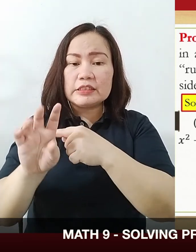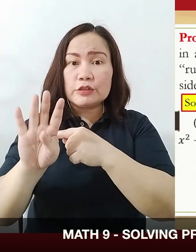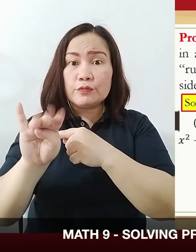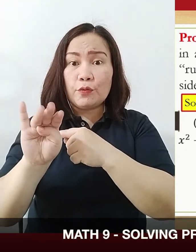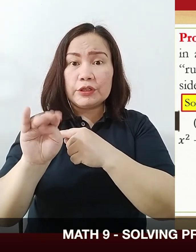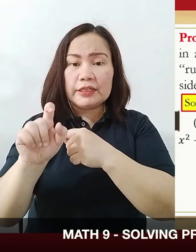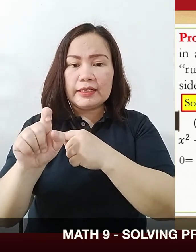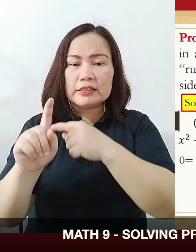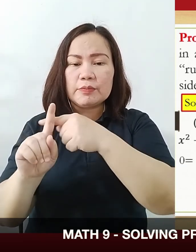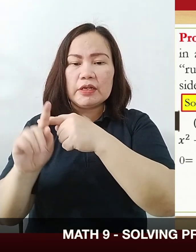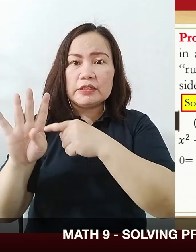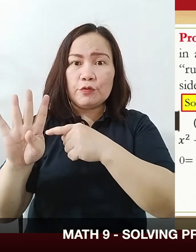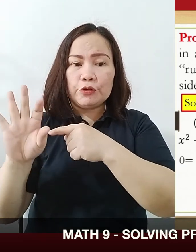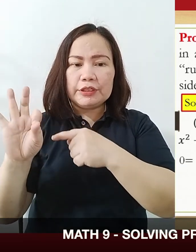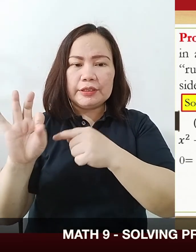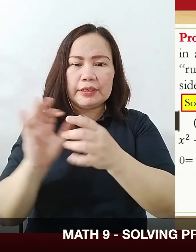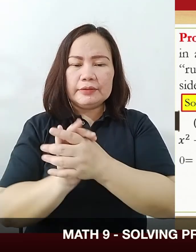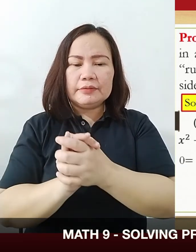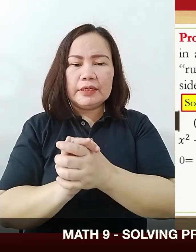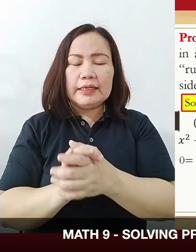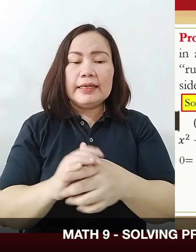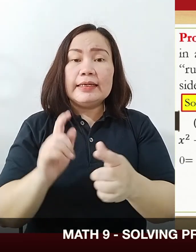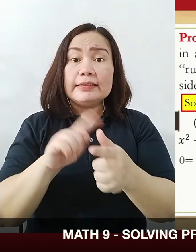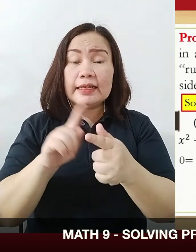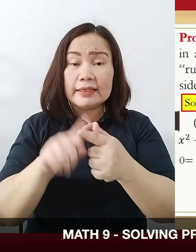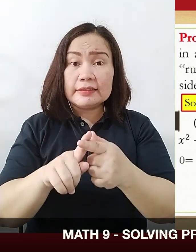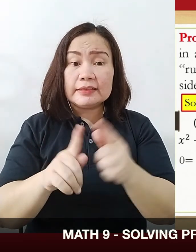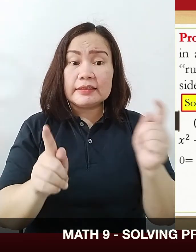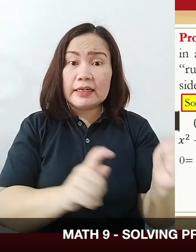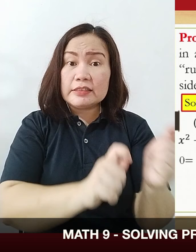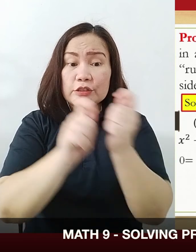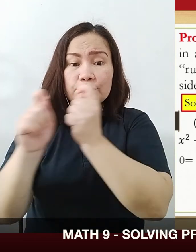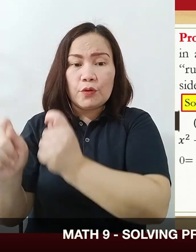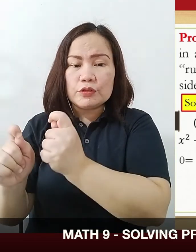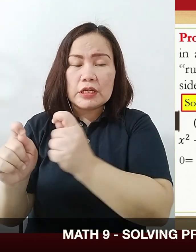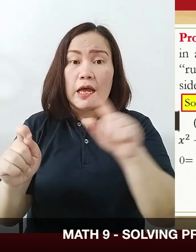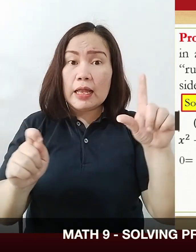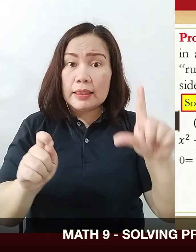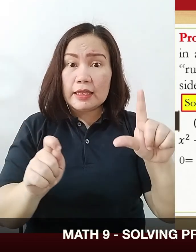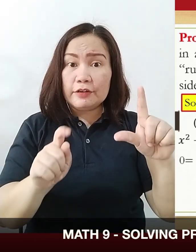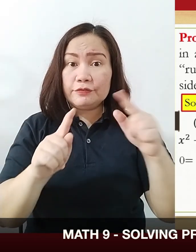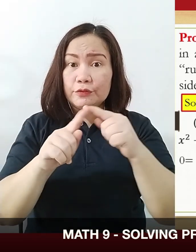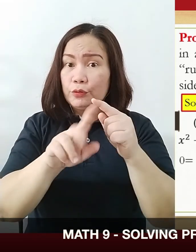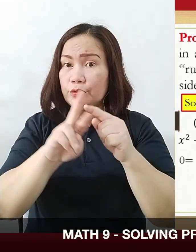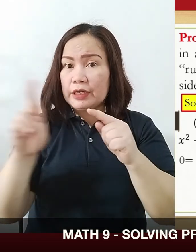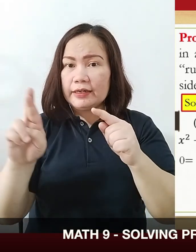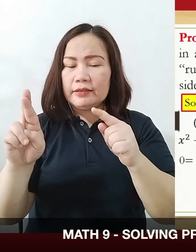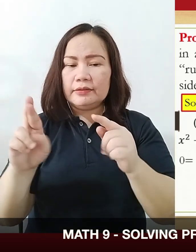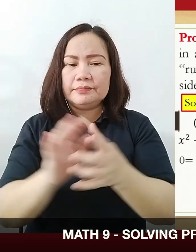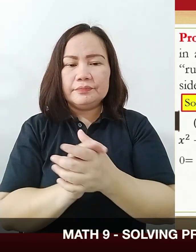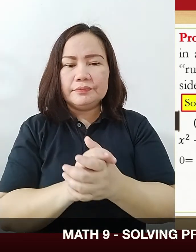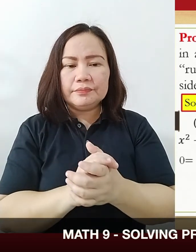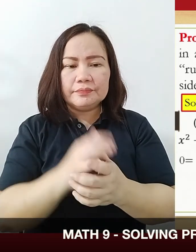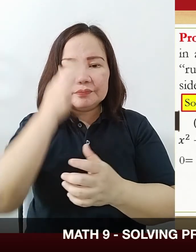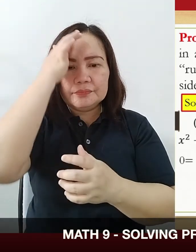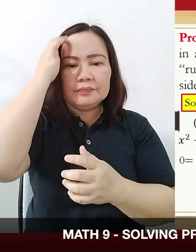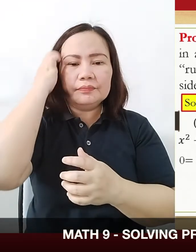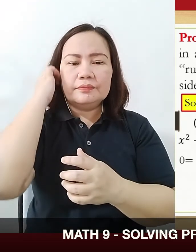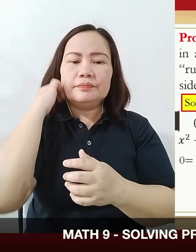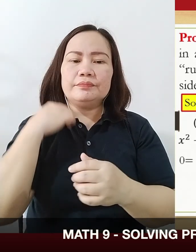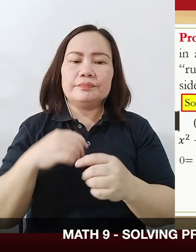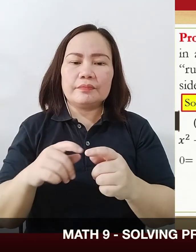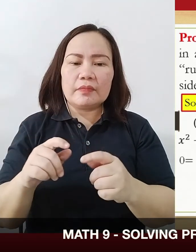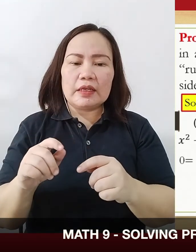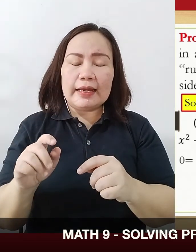Okay? Now, anong gagawin natin? We will transpose. So, lipat natin lahat from left to right. So, we will have,